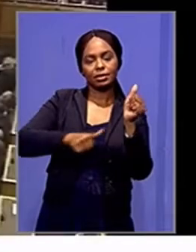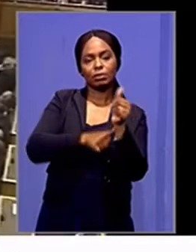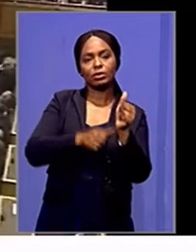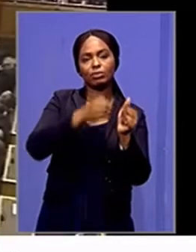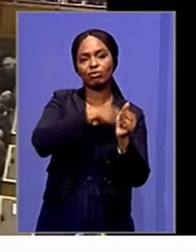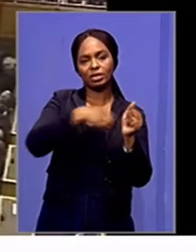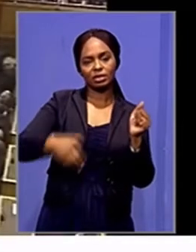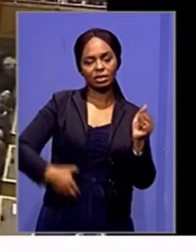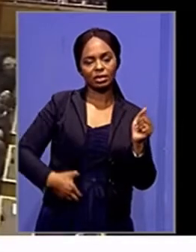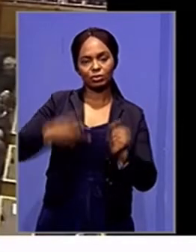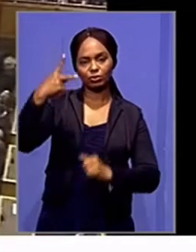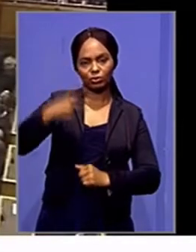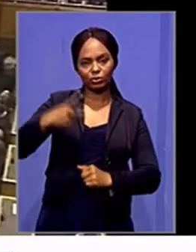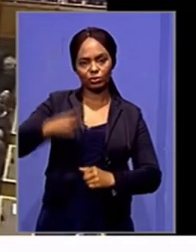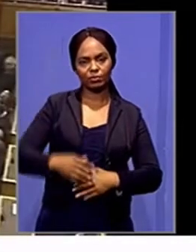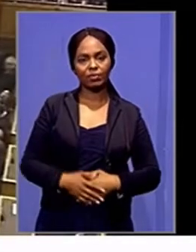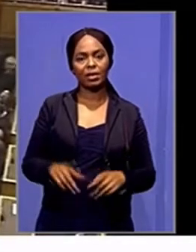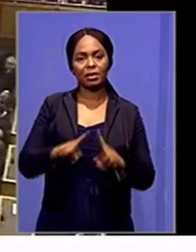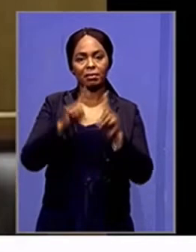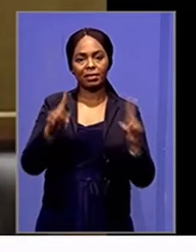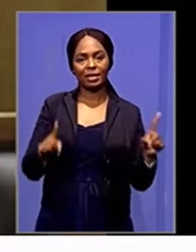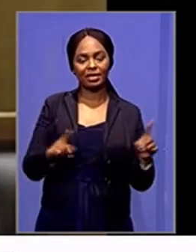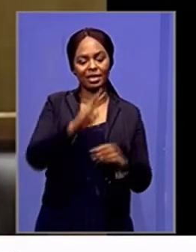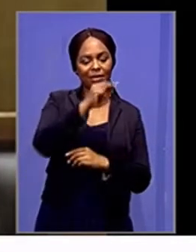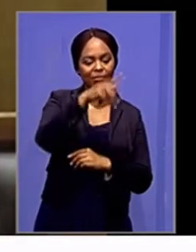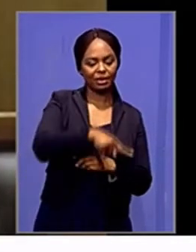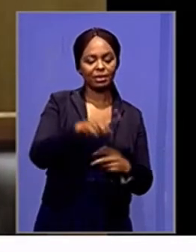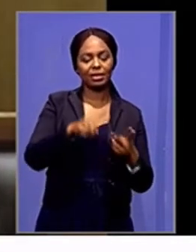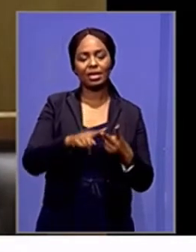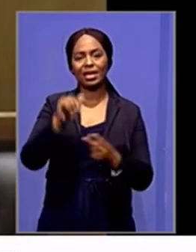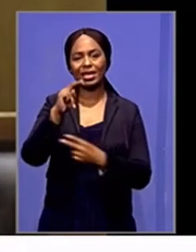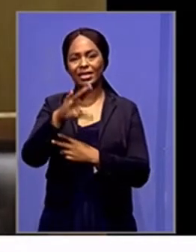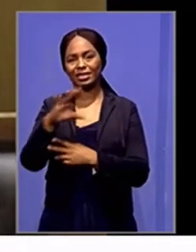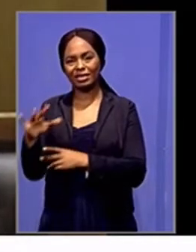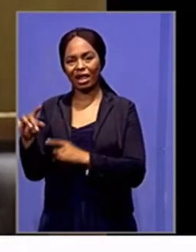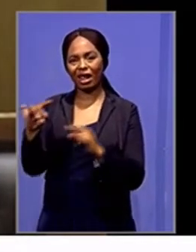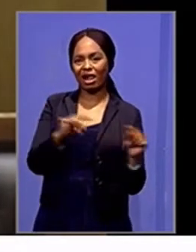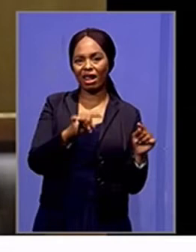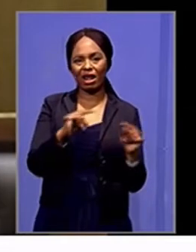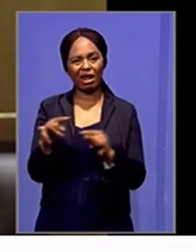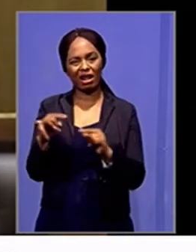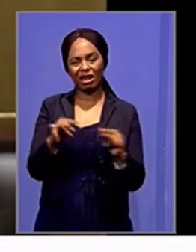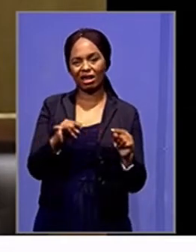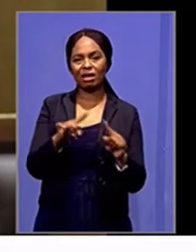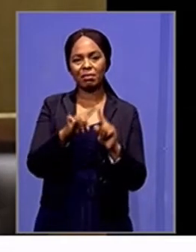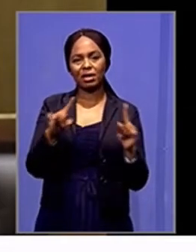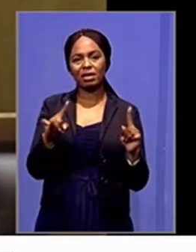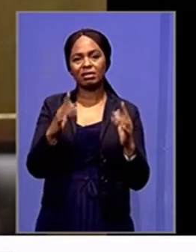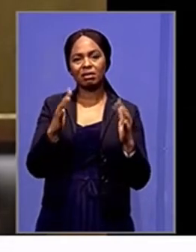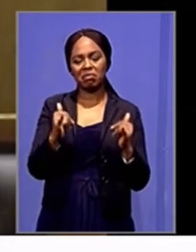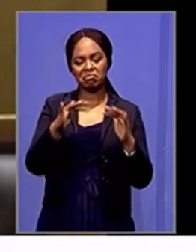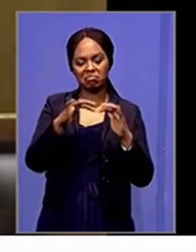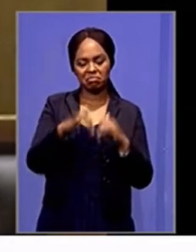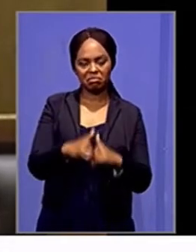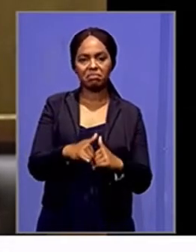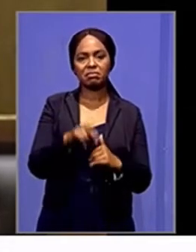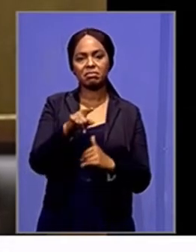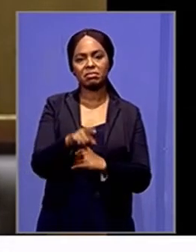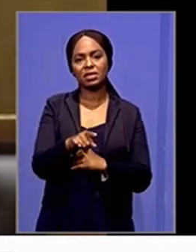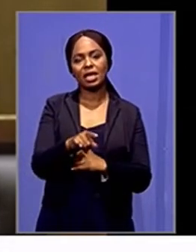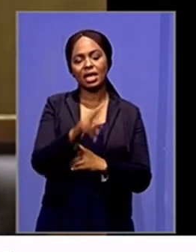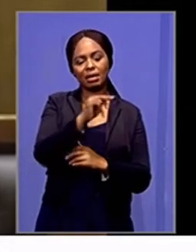bobedi, fela dikgolagano gareng ga National Party le ANC di ne di a phutlhama mme National Party e ne e kgogela morago mo